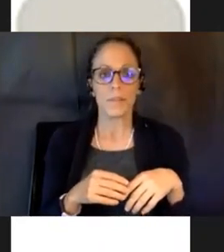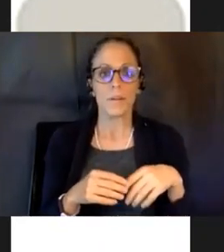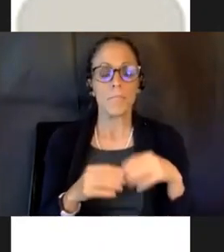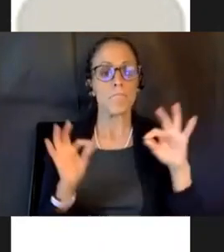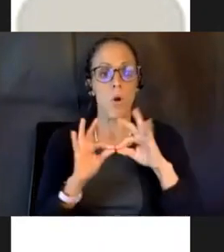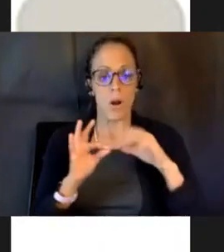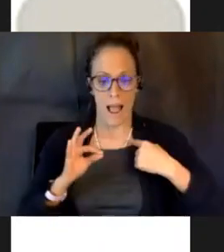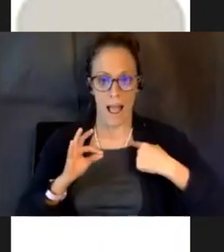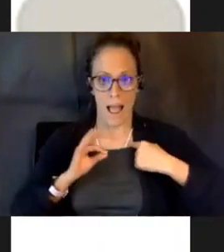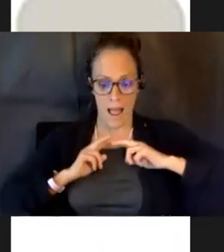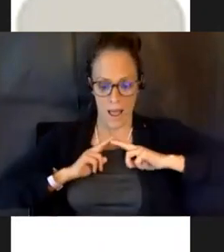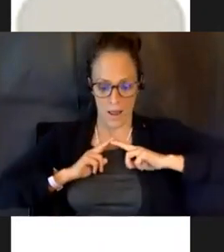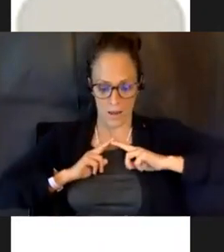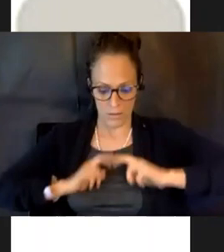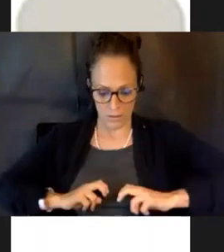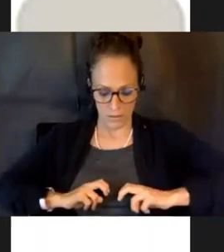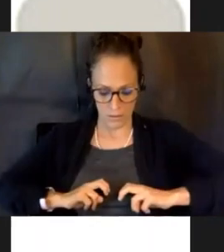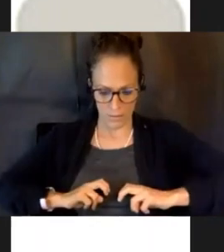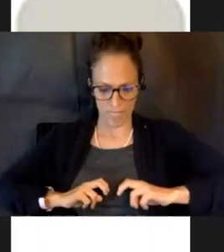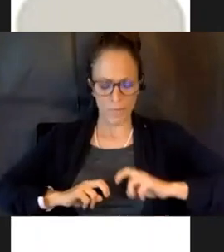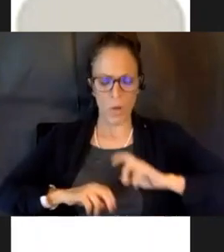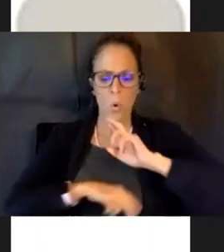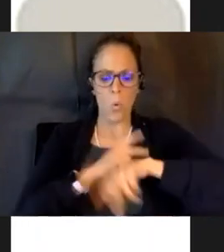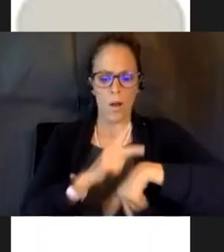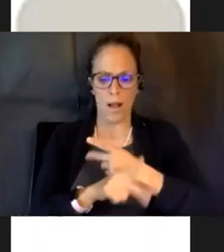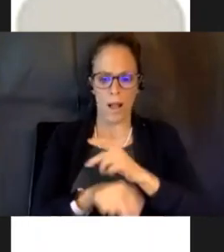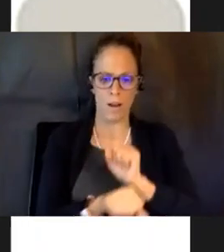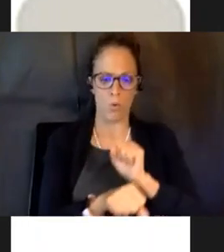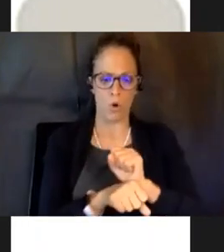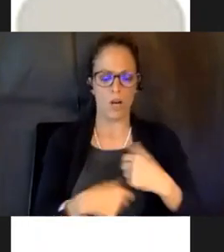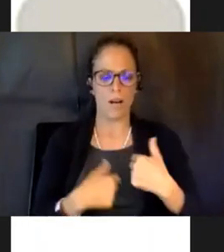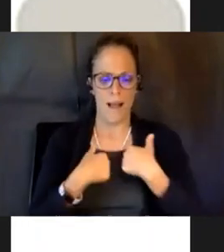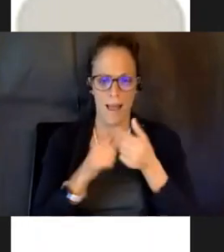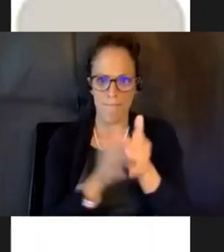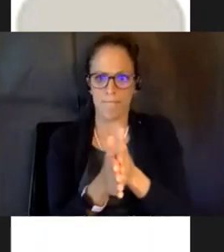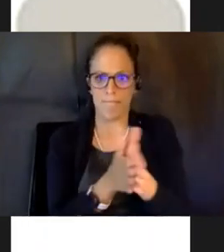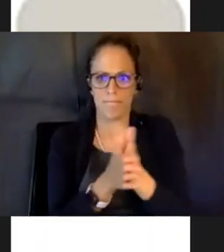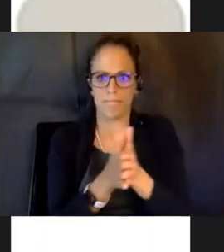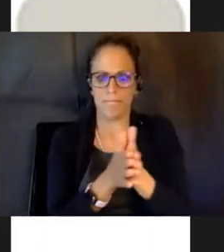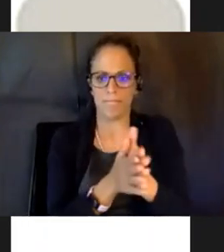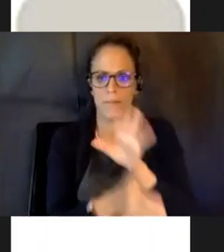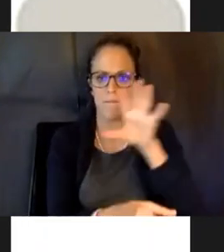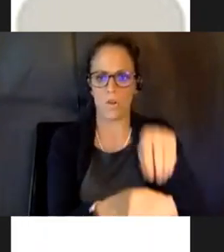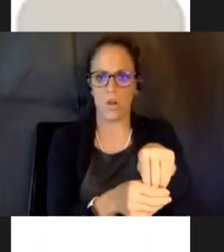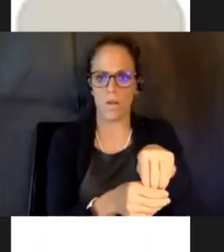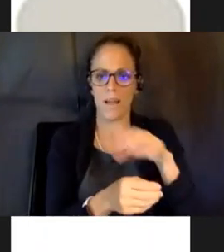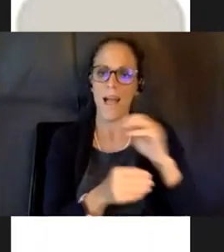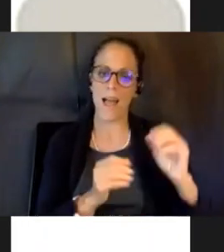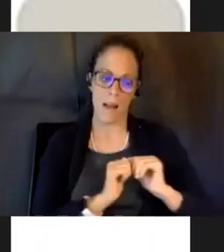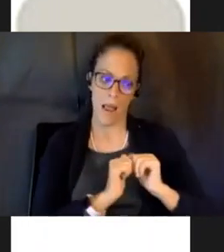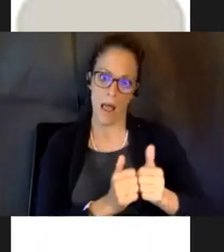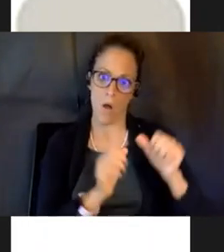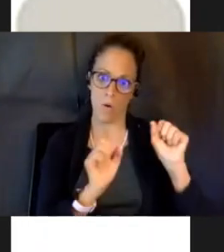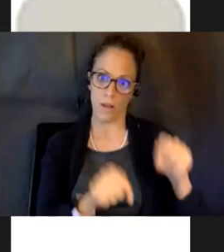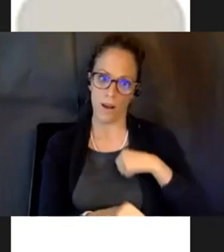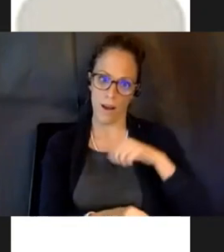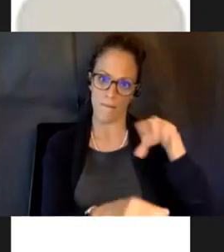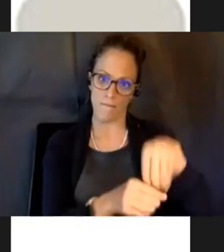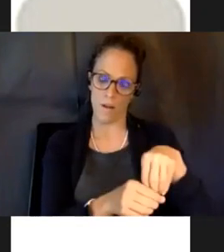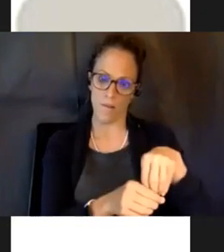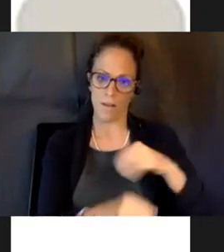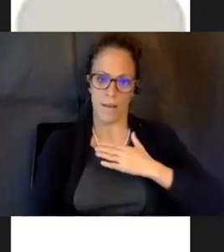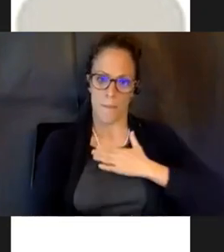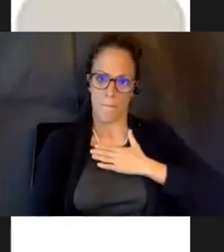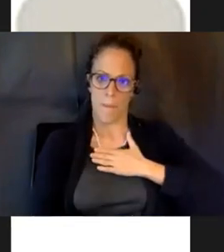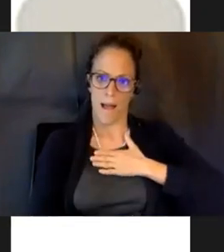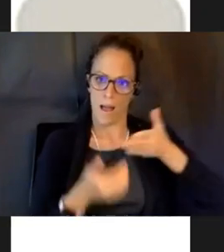that I'm doing the work that I want to do and how I can show up. It was about to serve in service to the work. If I'm not free to show up as I need to show up,